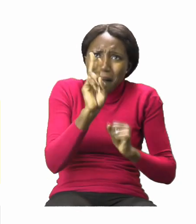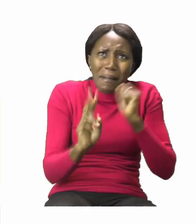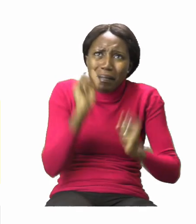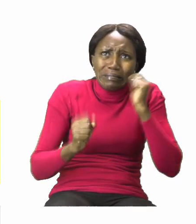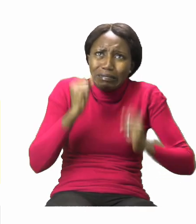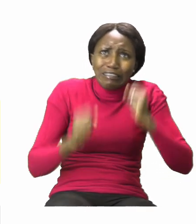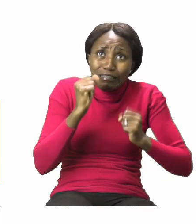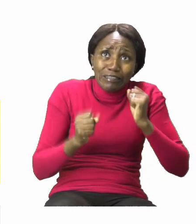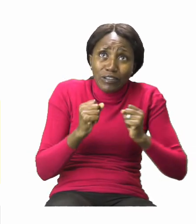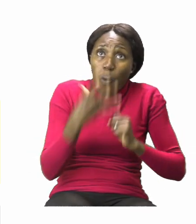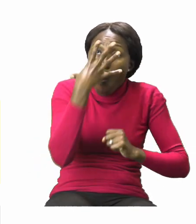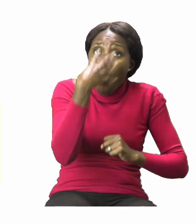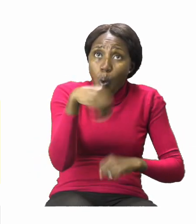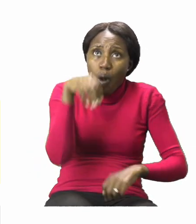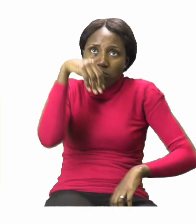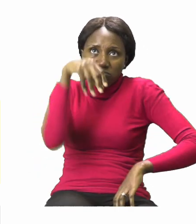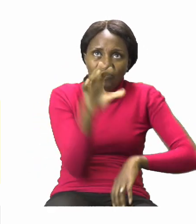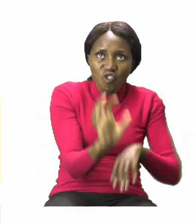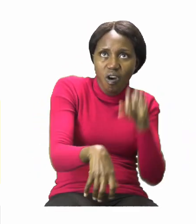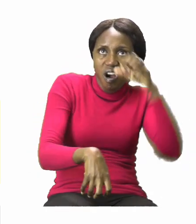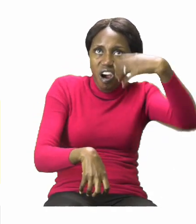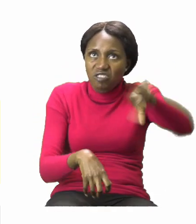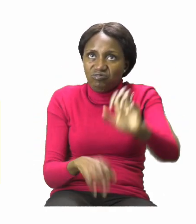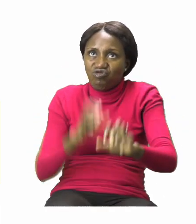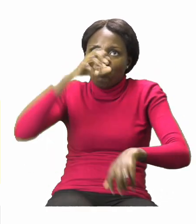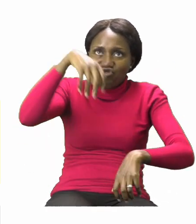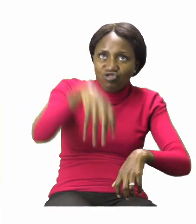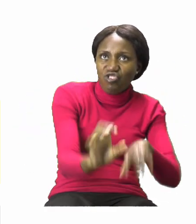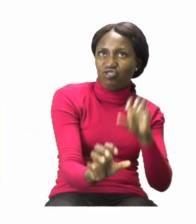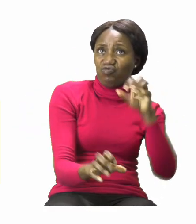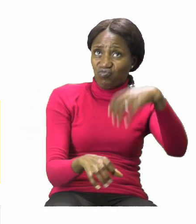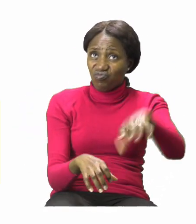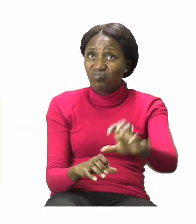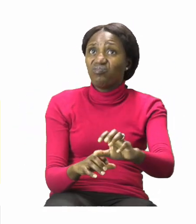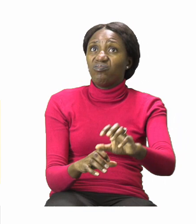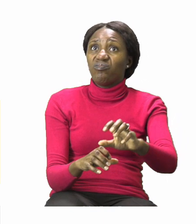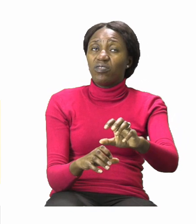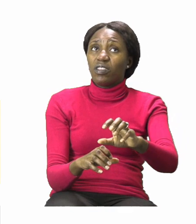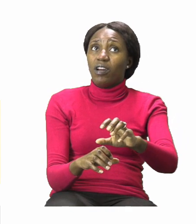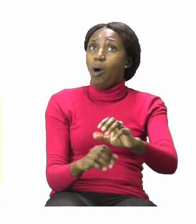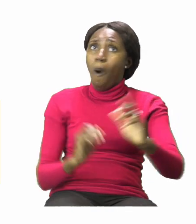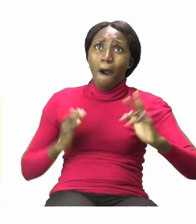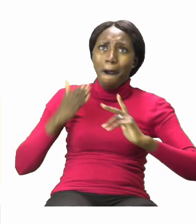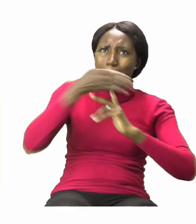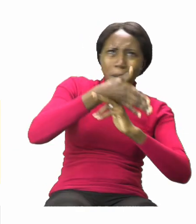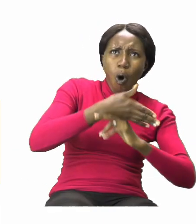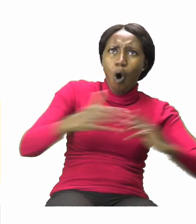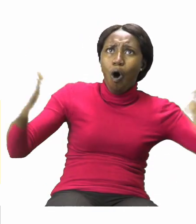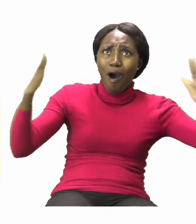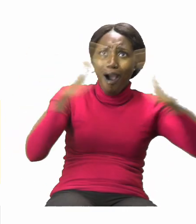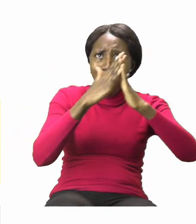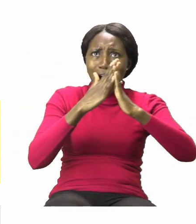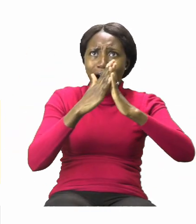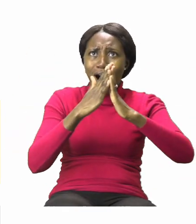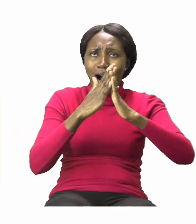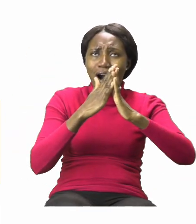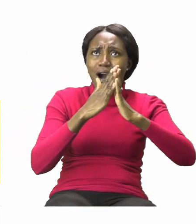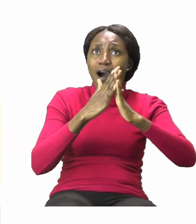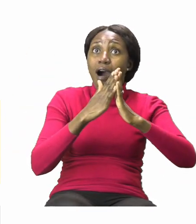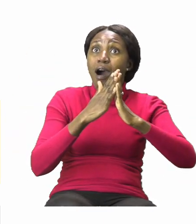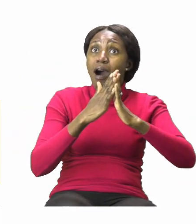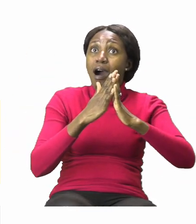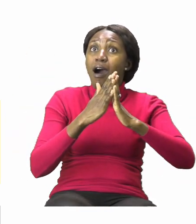wolf right behind them. They managed to get to their brother's house on time, who